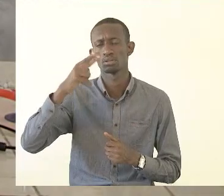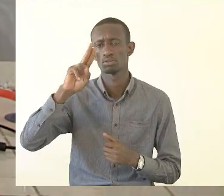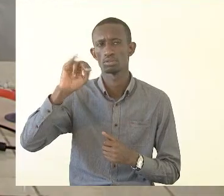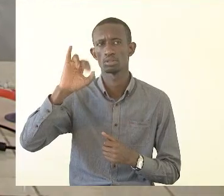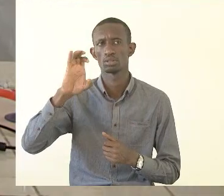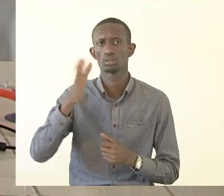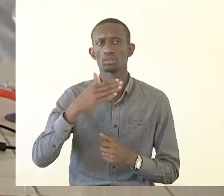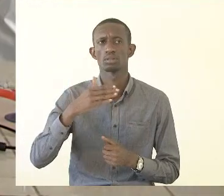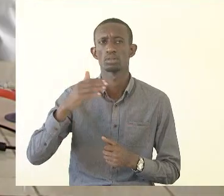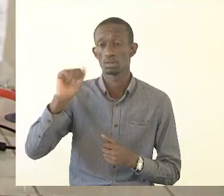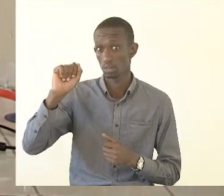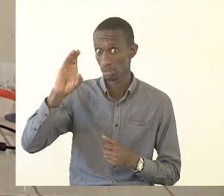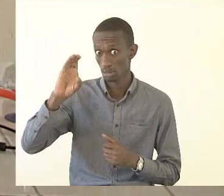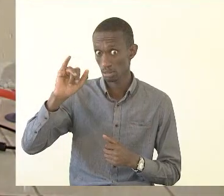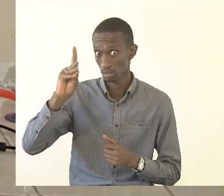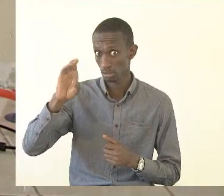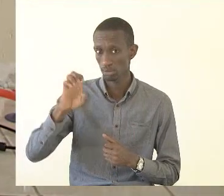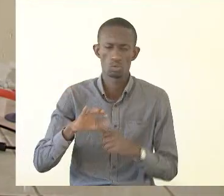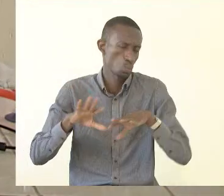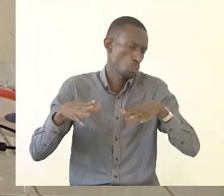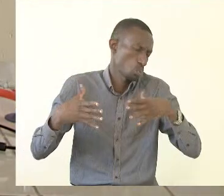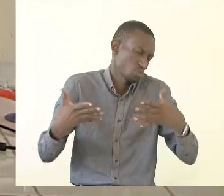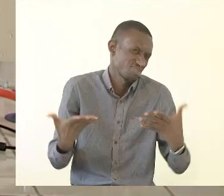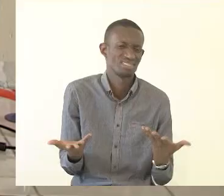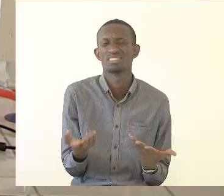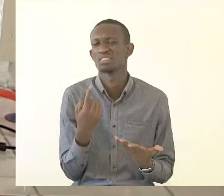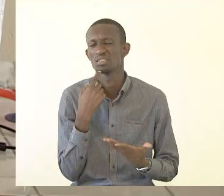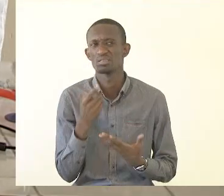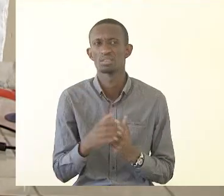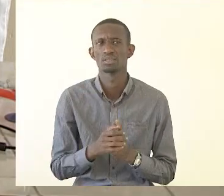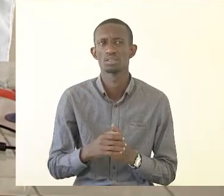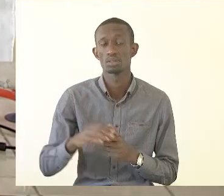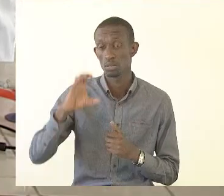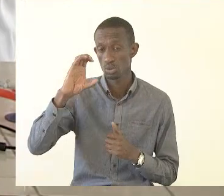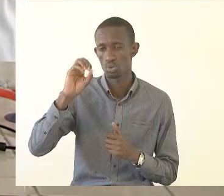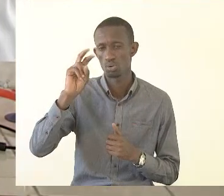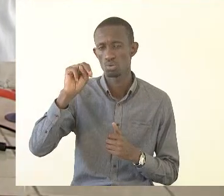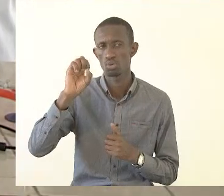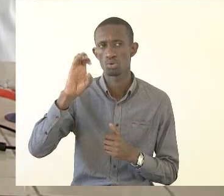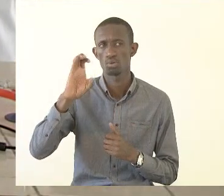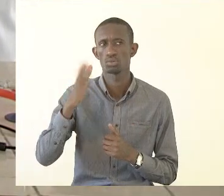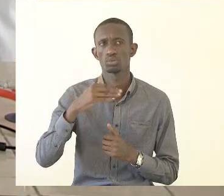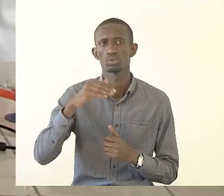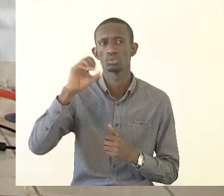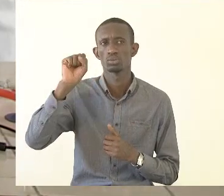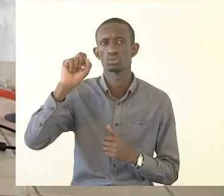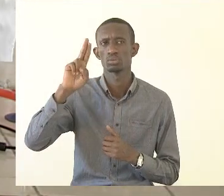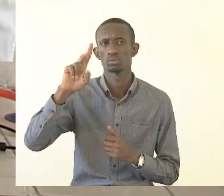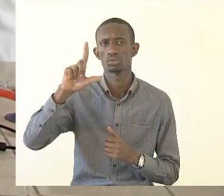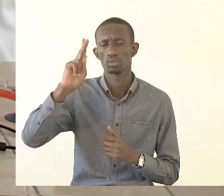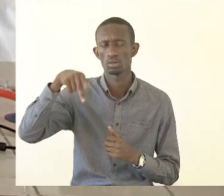acid, or you can say concentrated sulfuric acid. Any one of these that